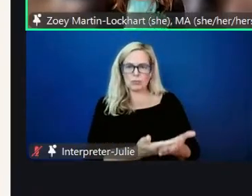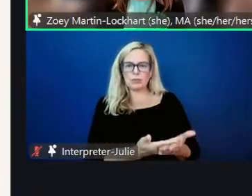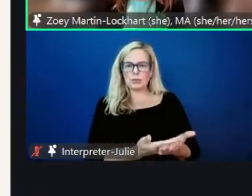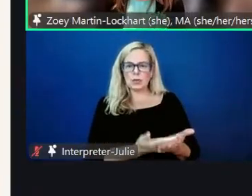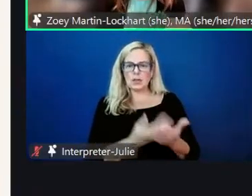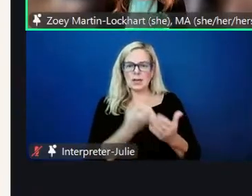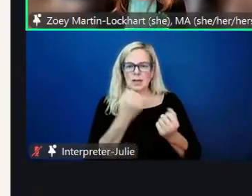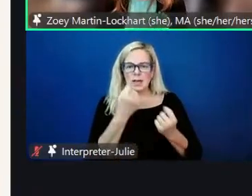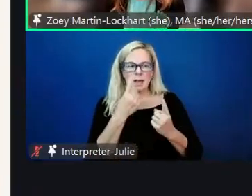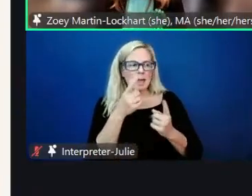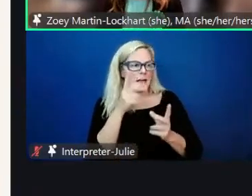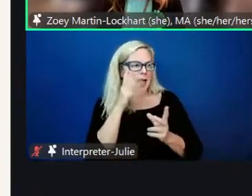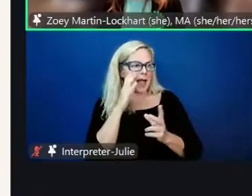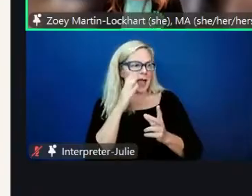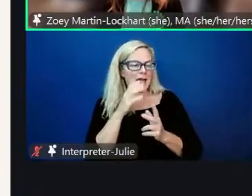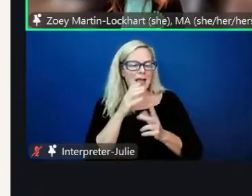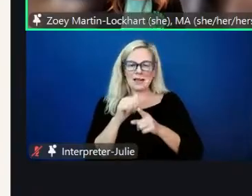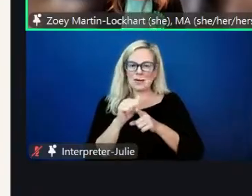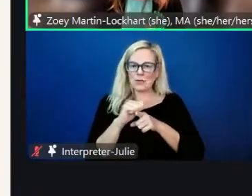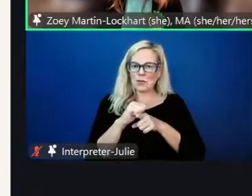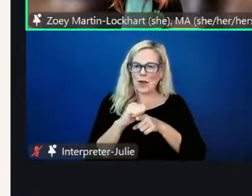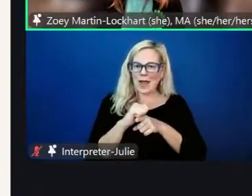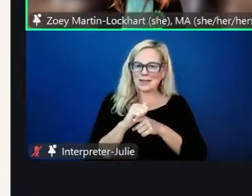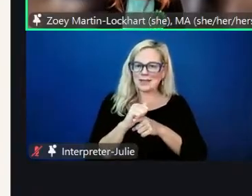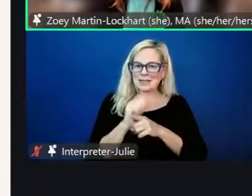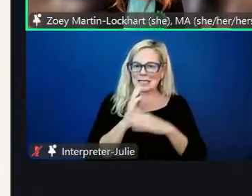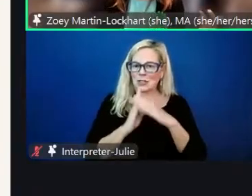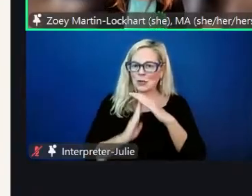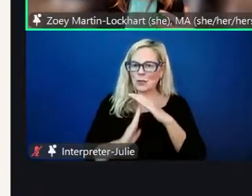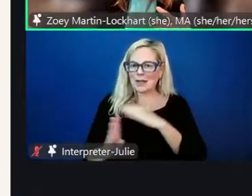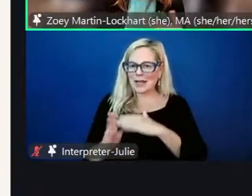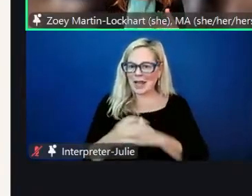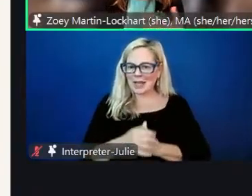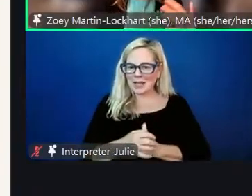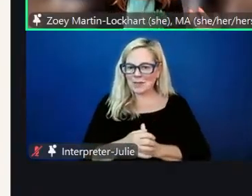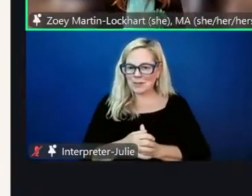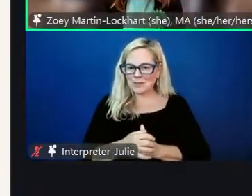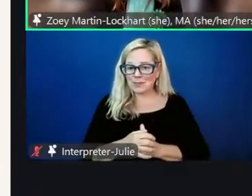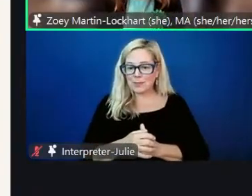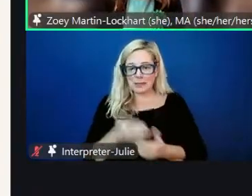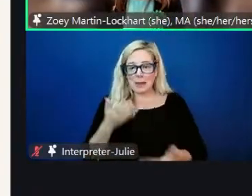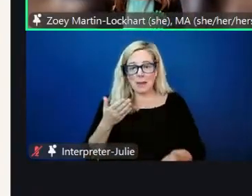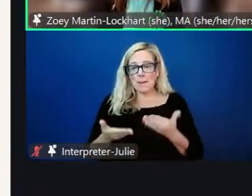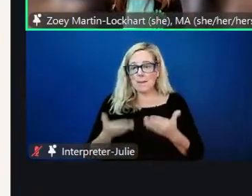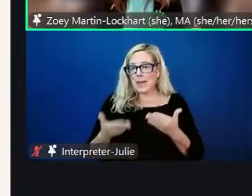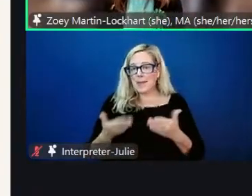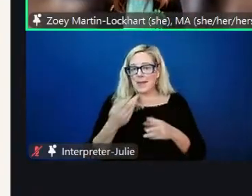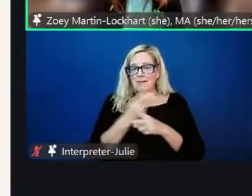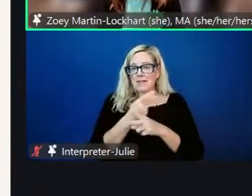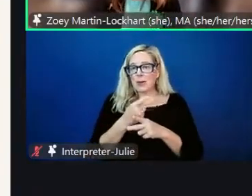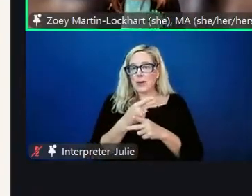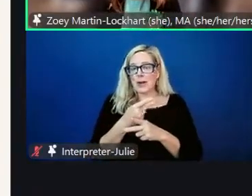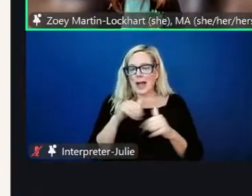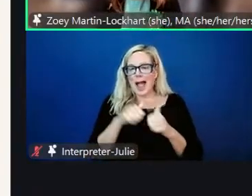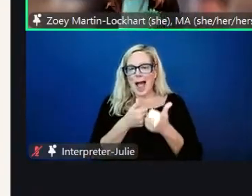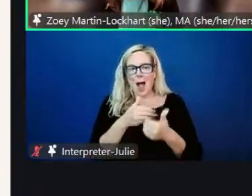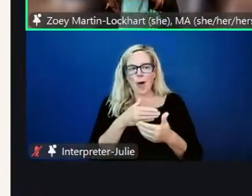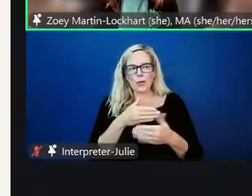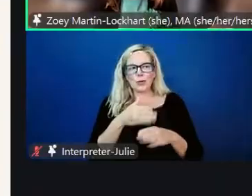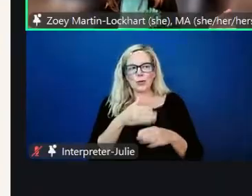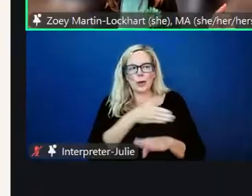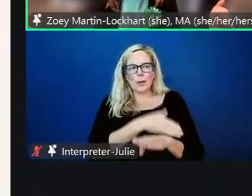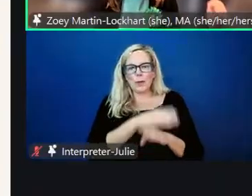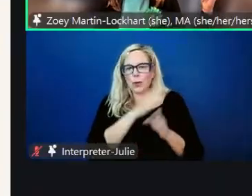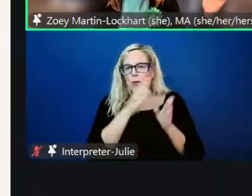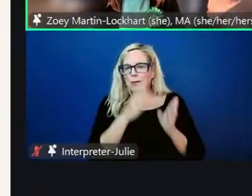humility. So this could mean finding small ways to improve patients' independence and prioritizing patient